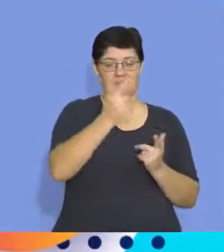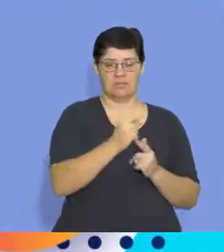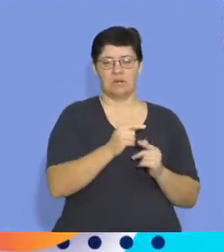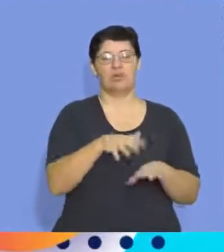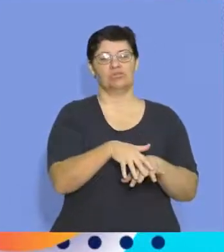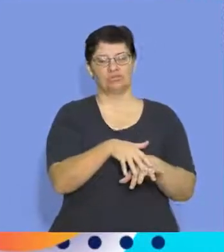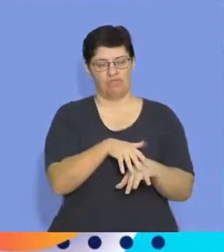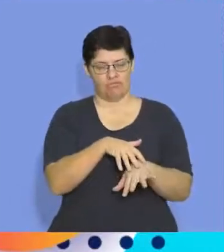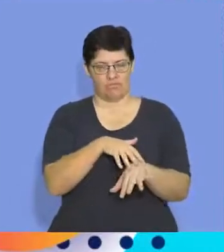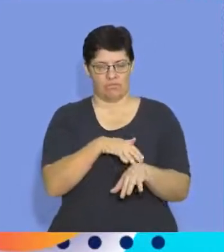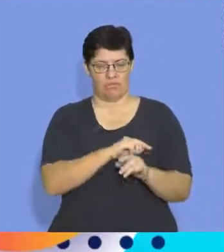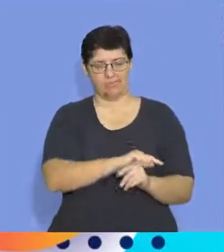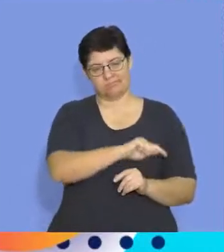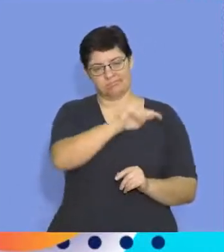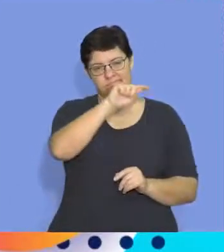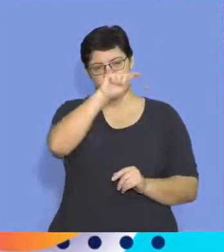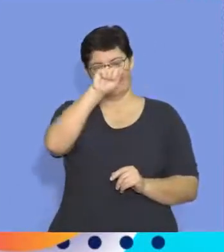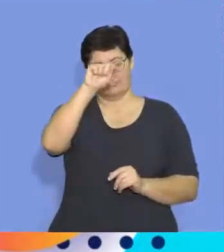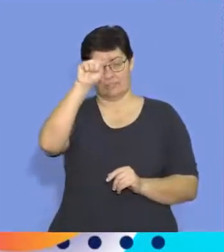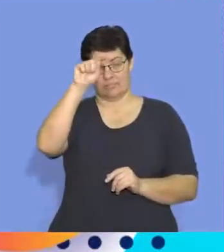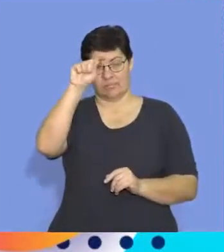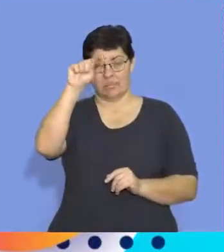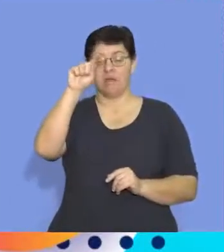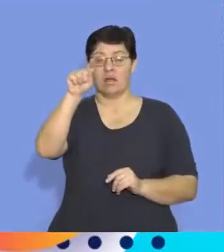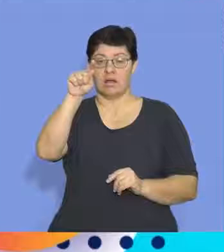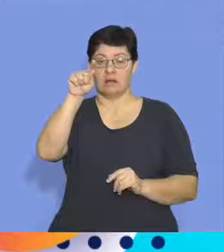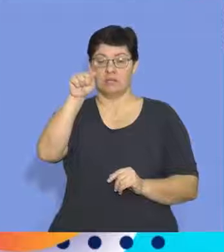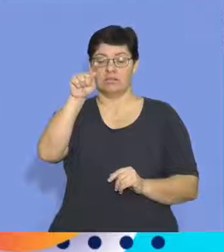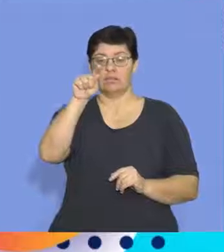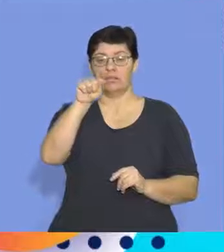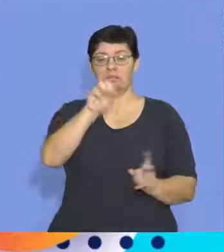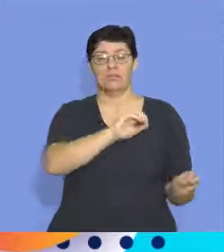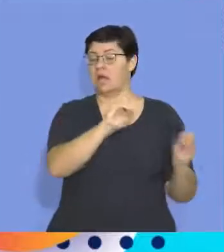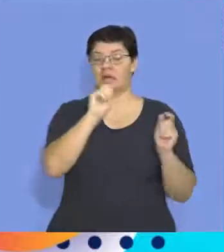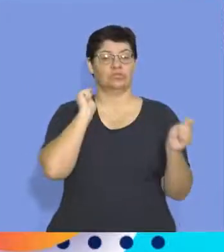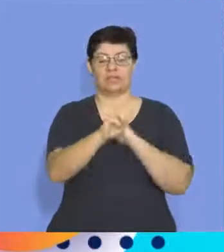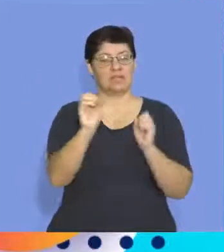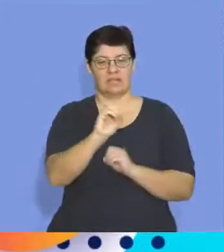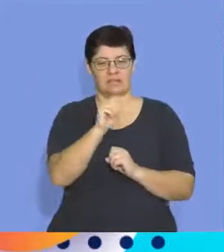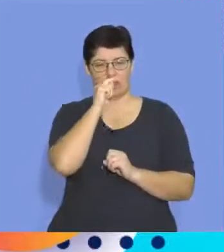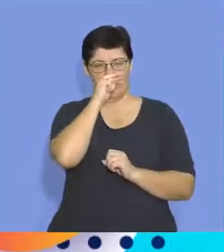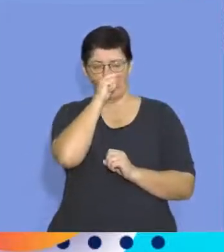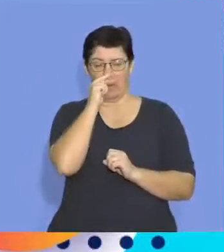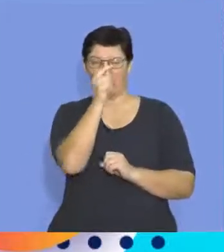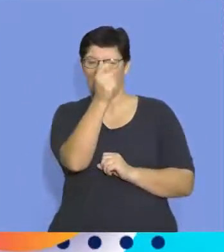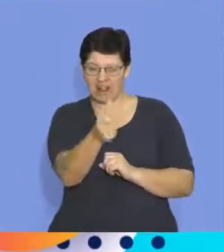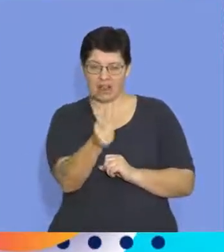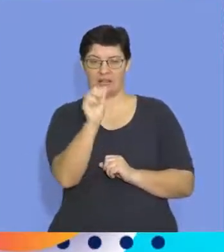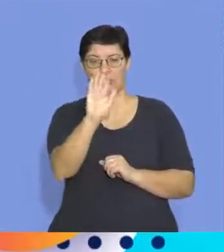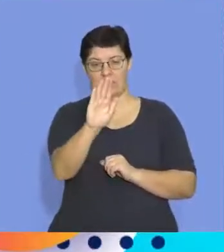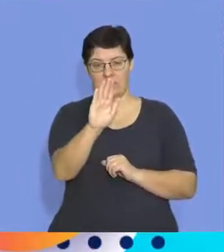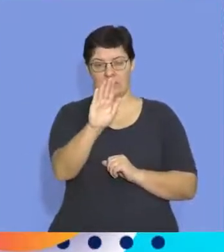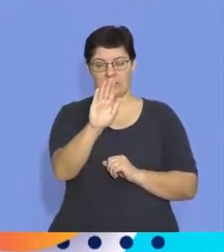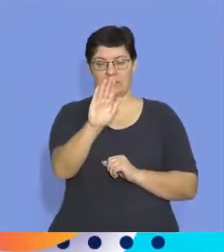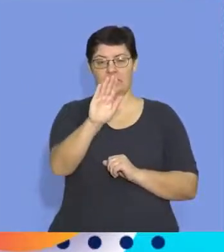slowing down. And then it gets to the top of its motion where the displacement doesn't change, just for a fraction of a second.